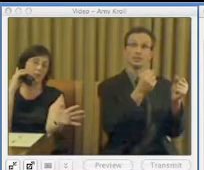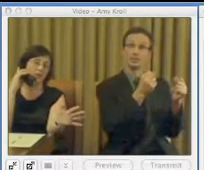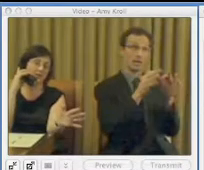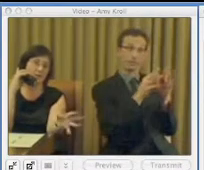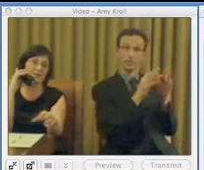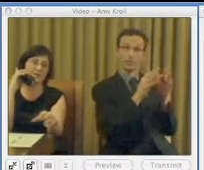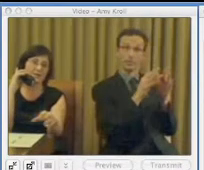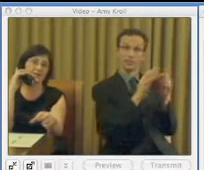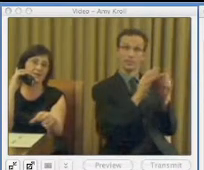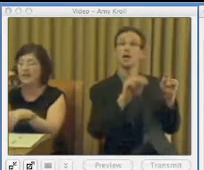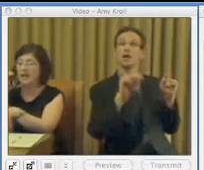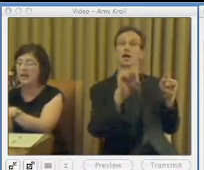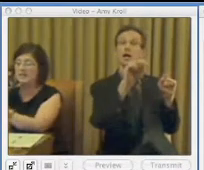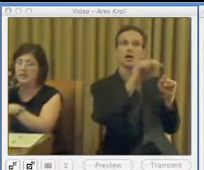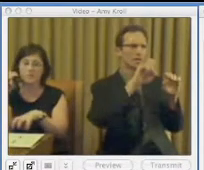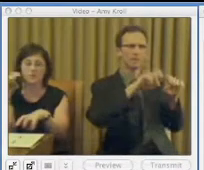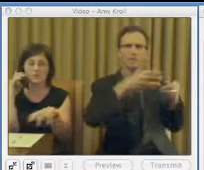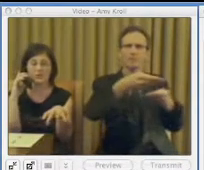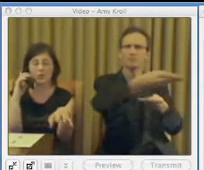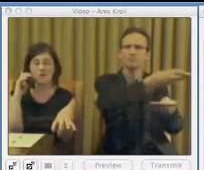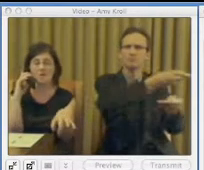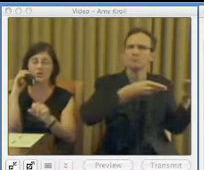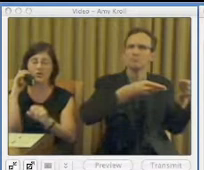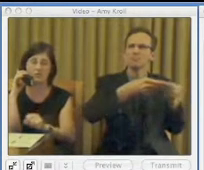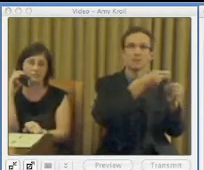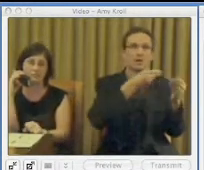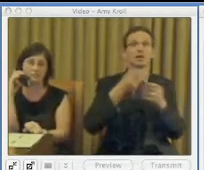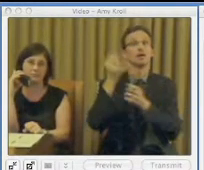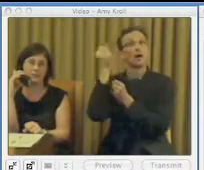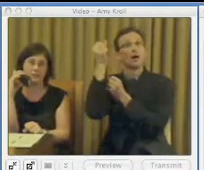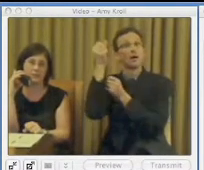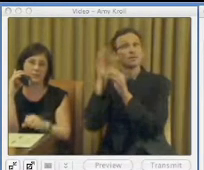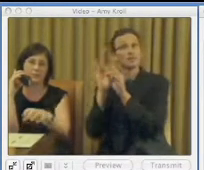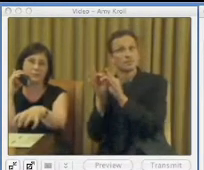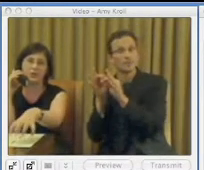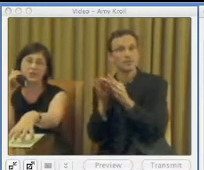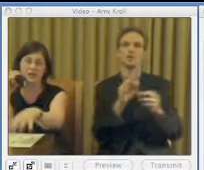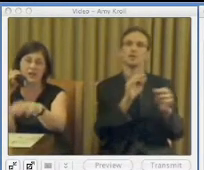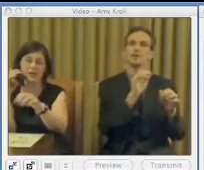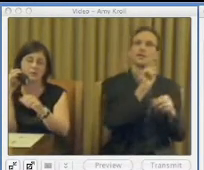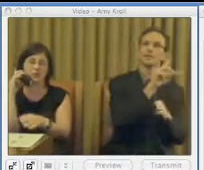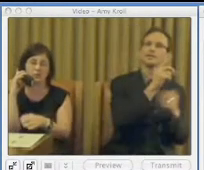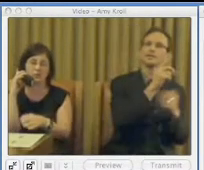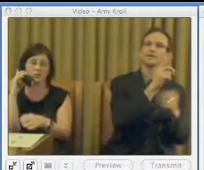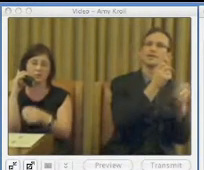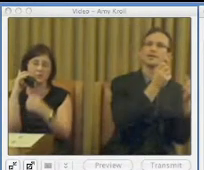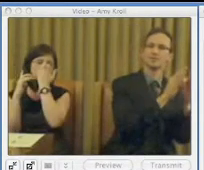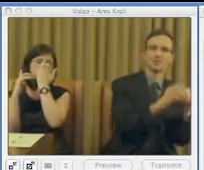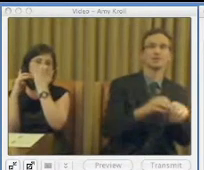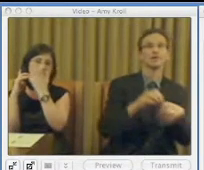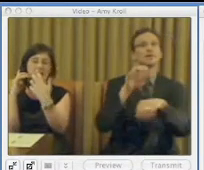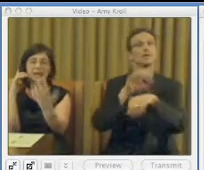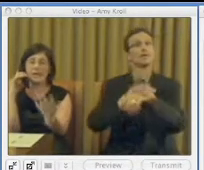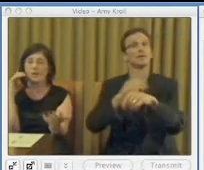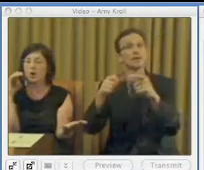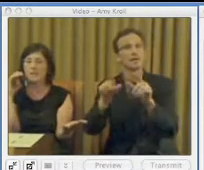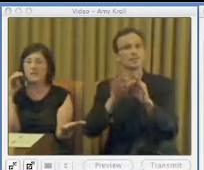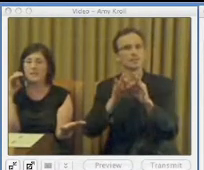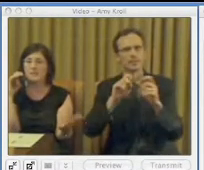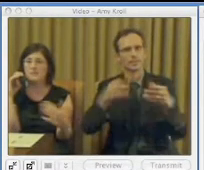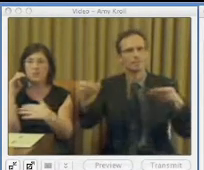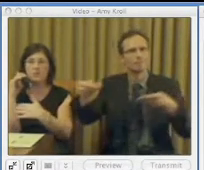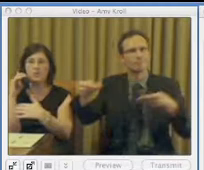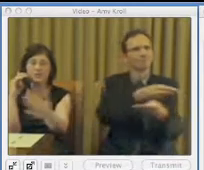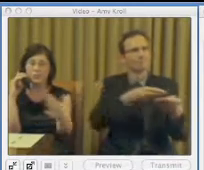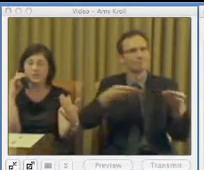interpreting communities as well. So comparing ASL interpreting with Auslan interpreting, with British Sign Language interpreting.